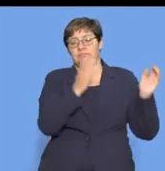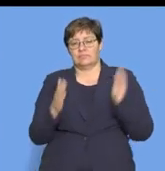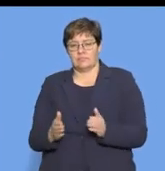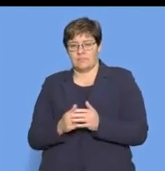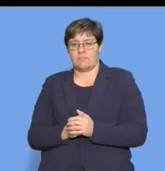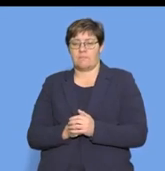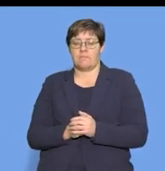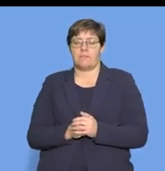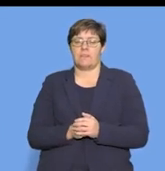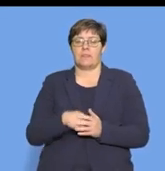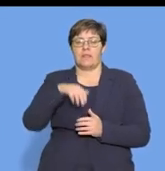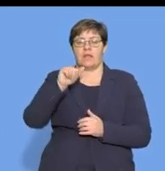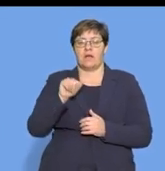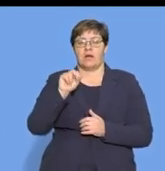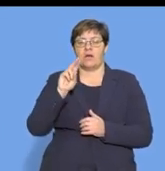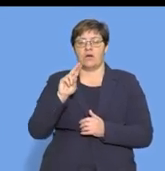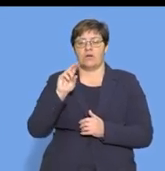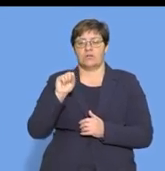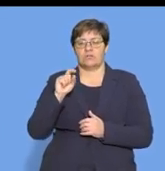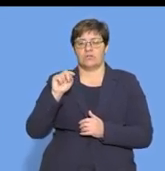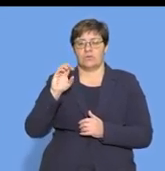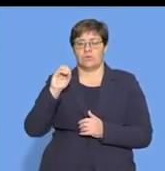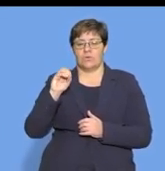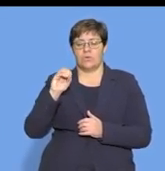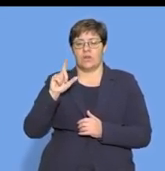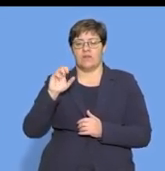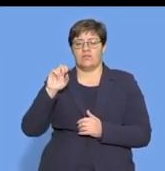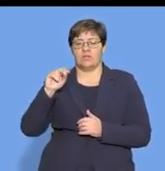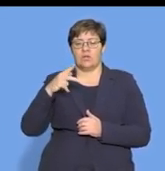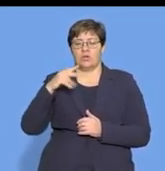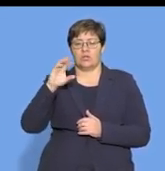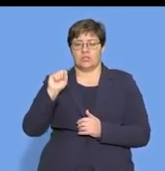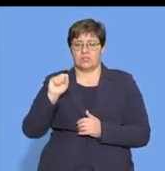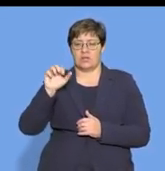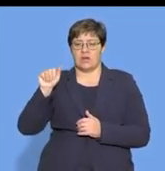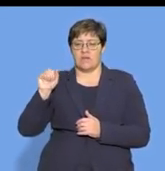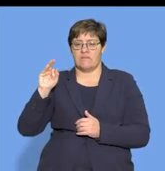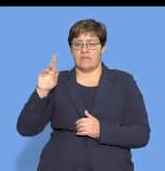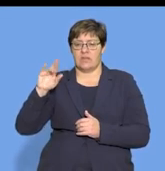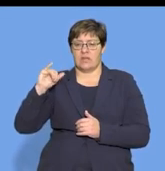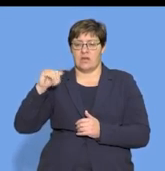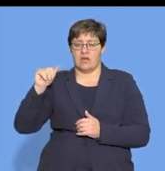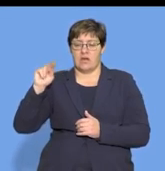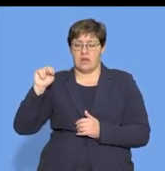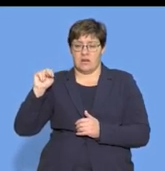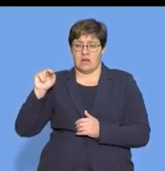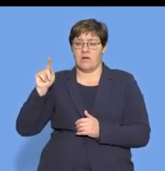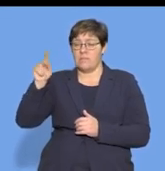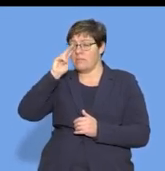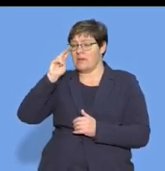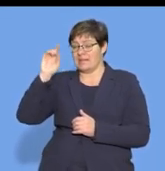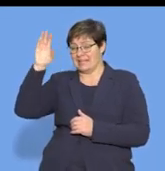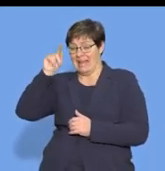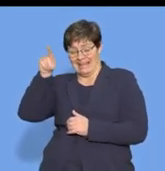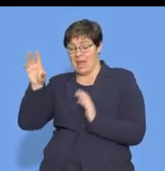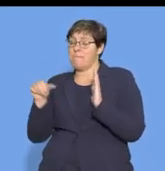Right, then Australopithecus africanus. Okay, and there you can see our star. This is a